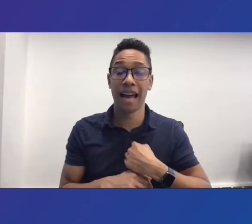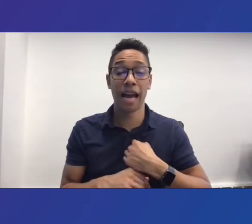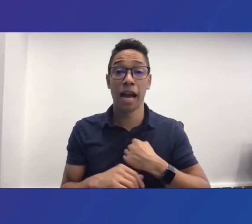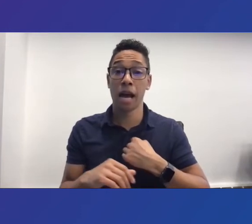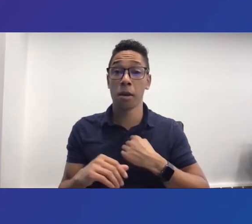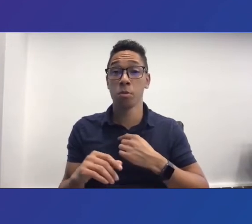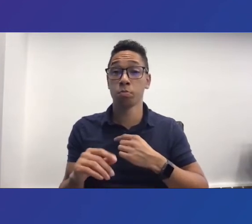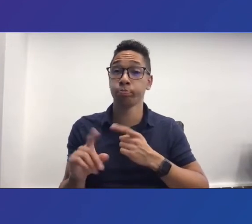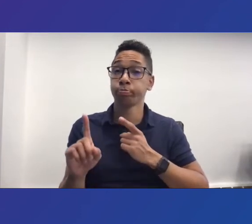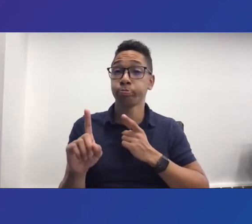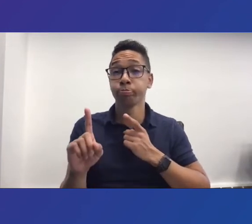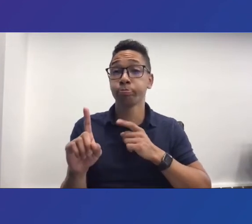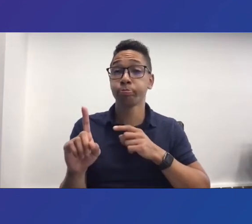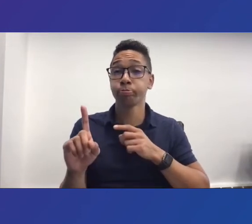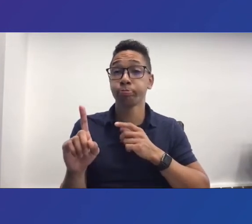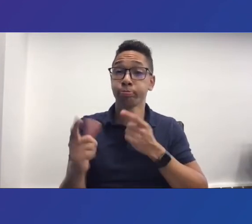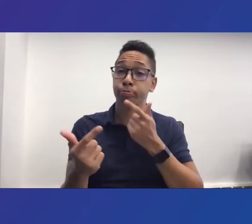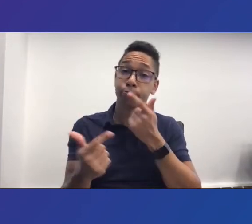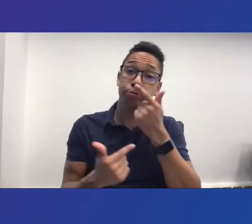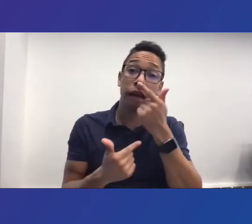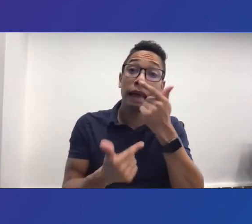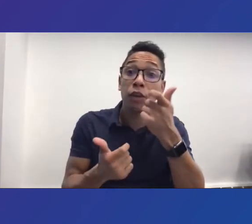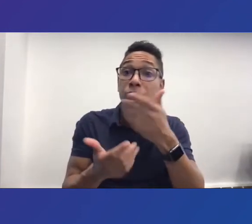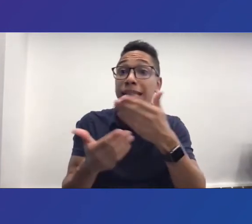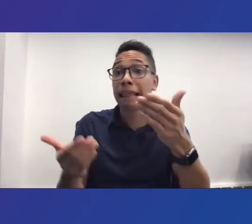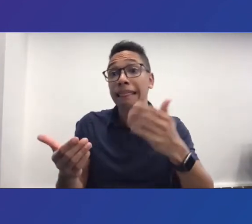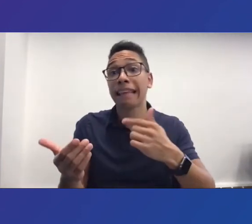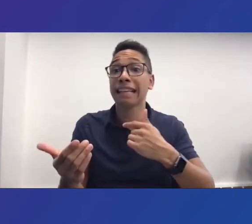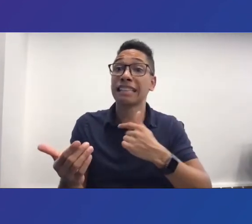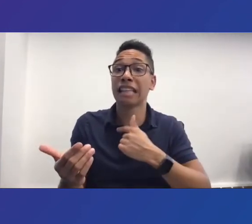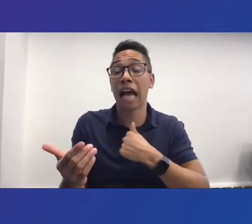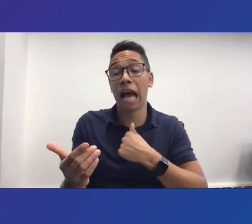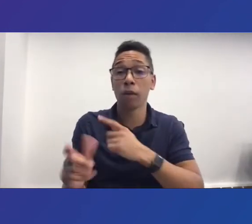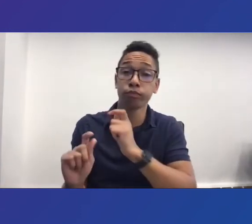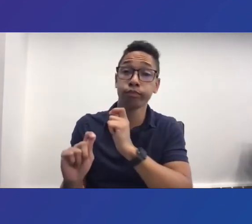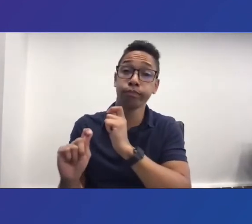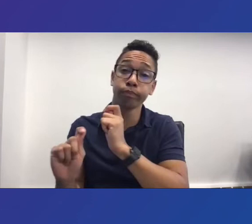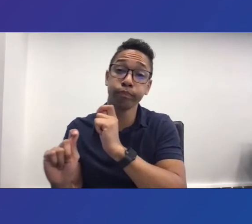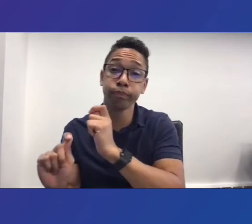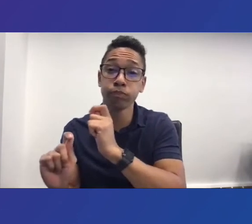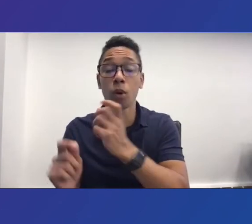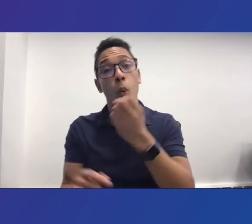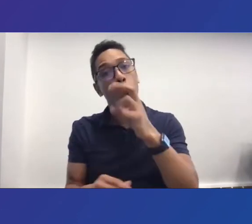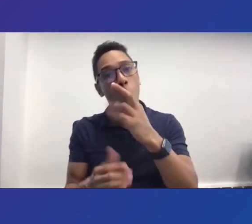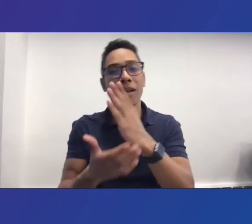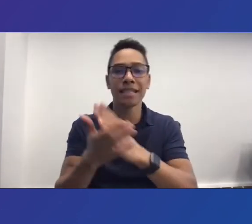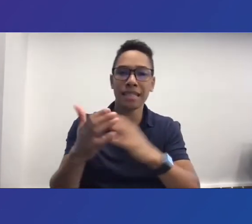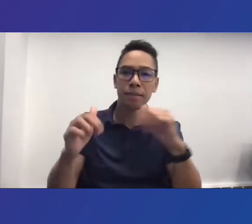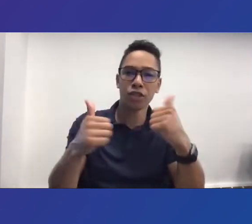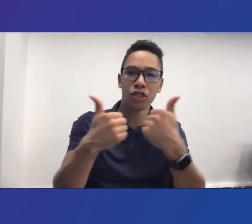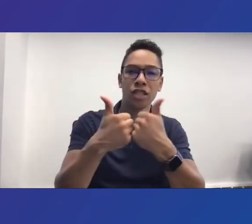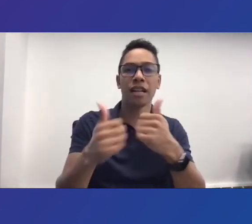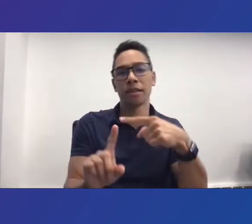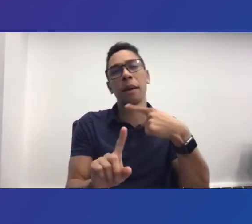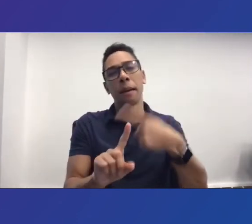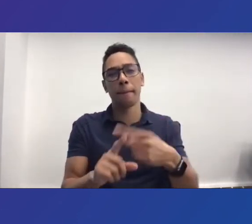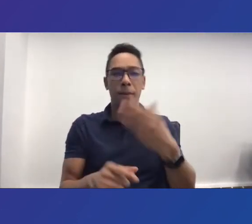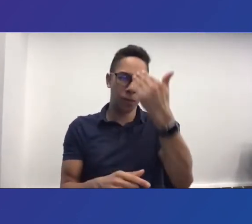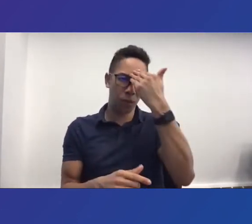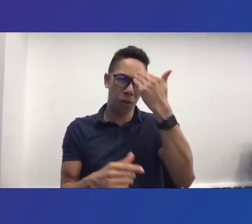gravitated towards things that interest me, or that things that would be sort of challenging. And then of course you did your general ed